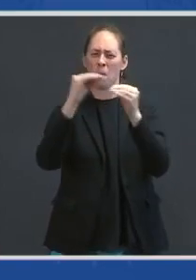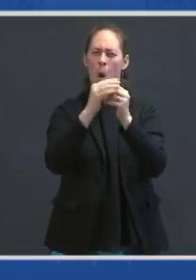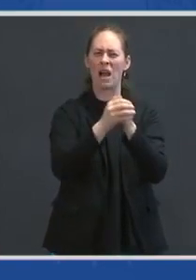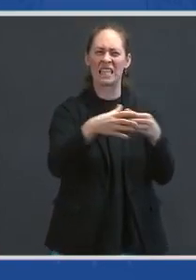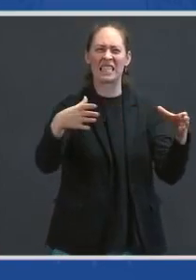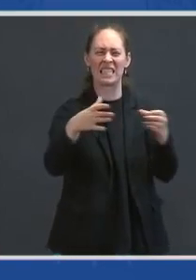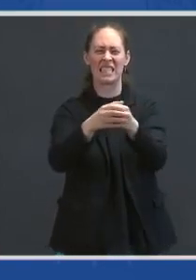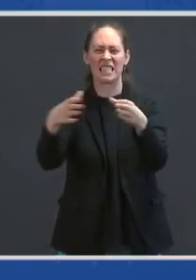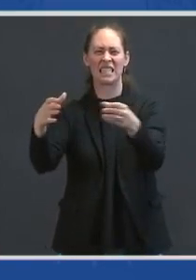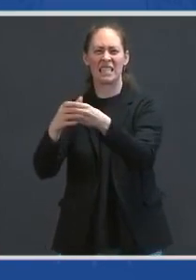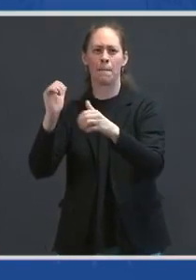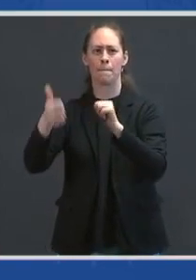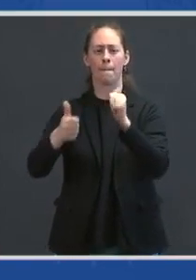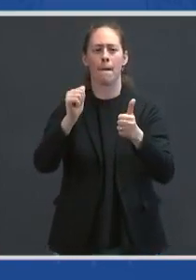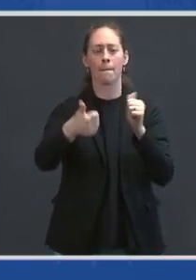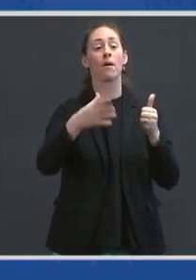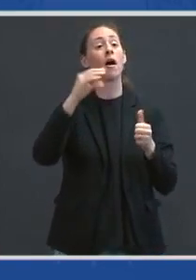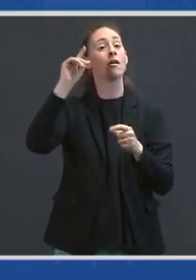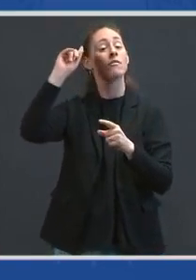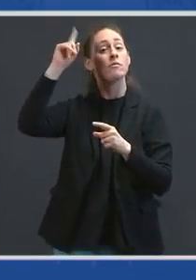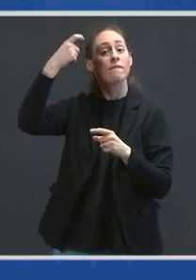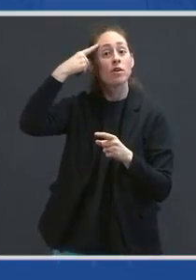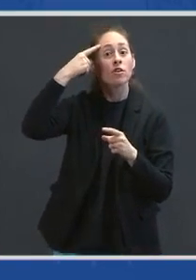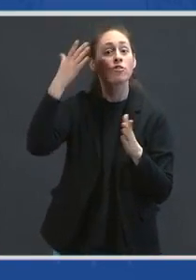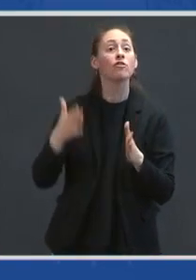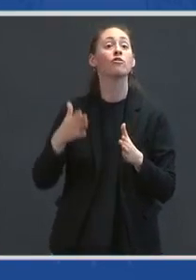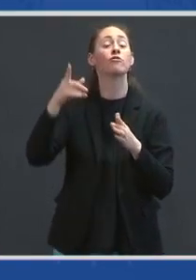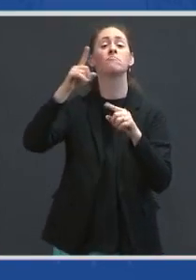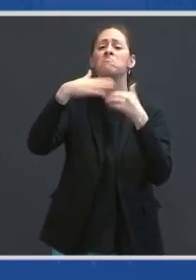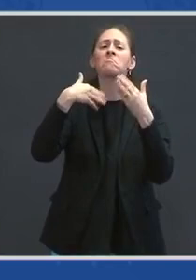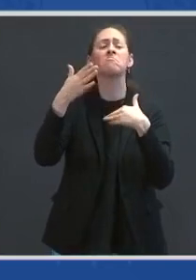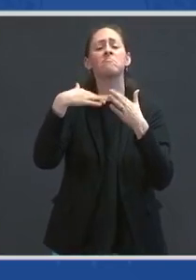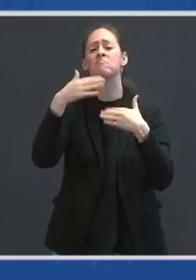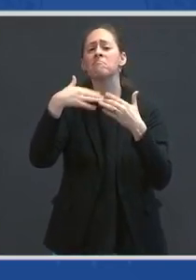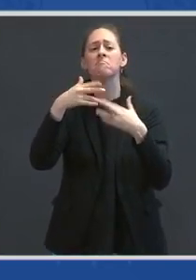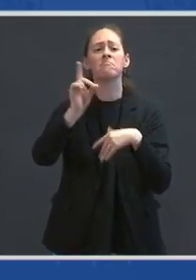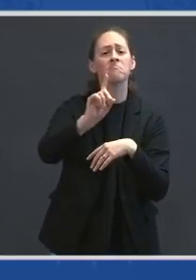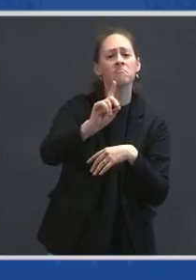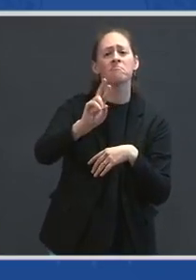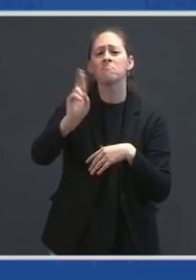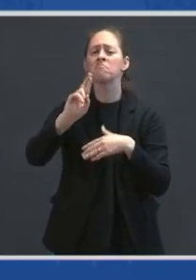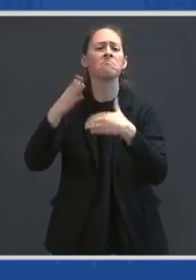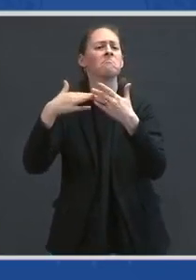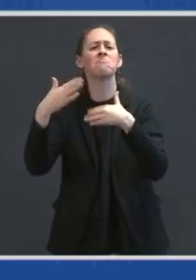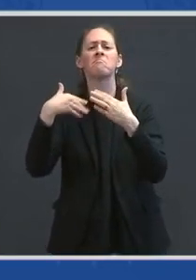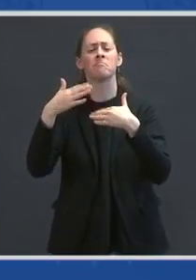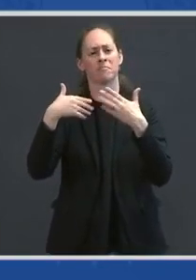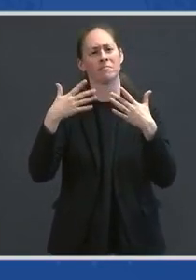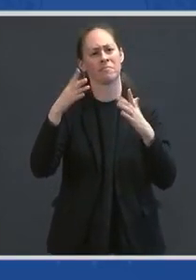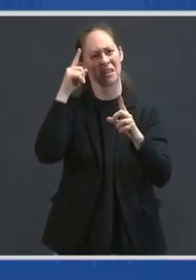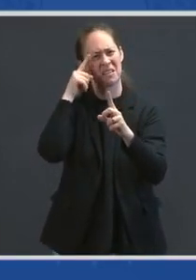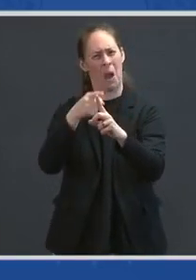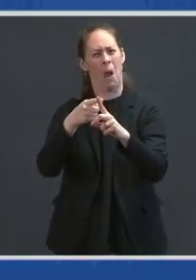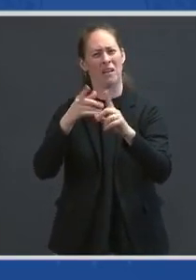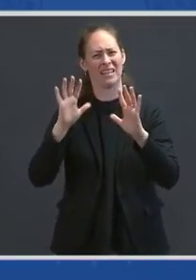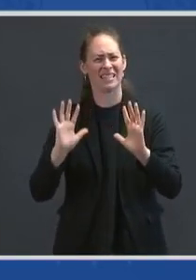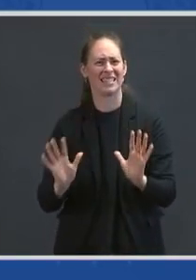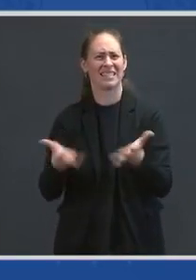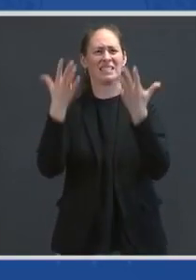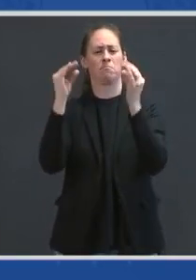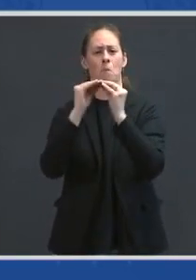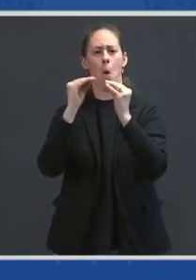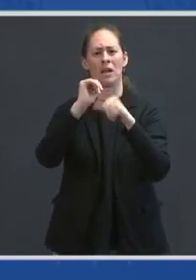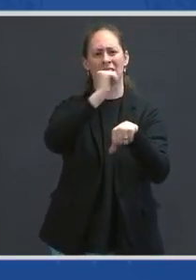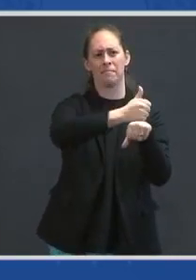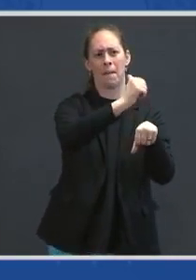in red and blue states to bolster their efforts to stand up hundreds of vaccination centers, from stadiums to community